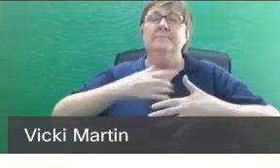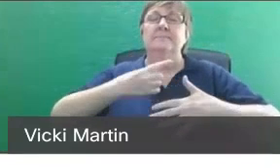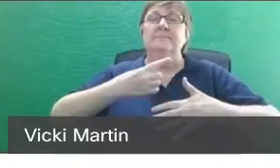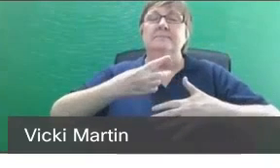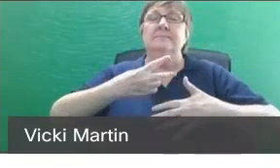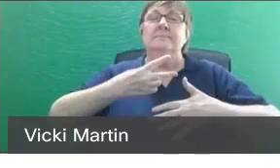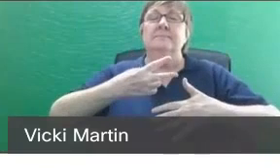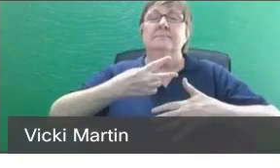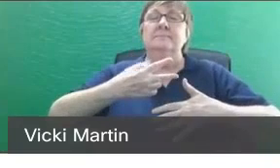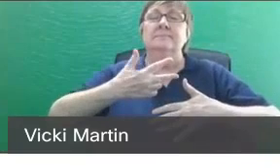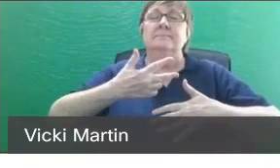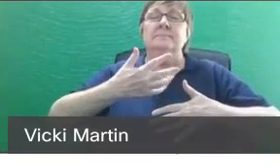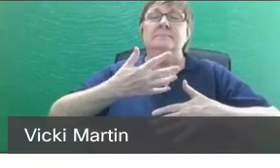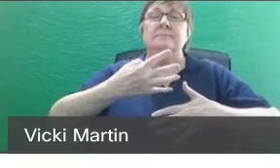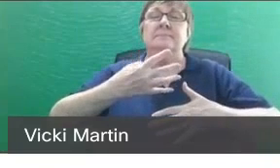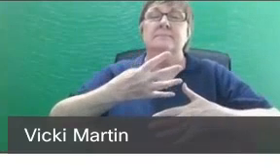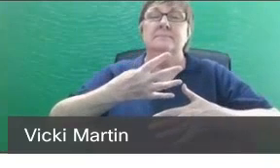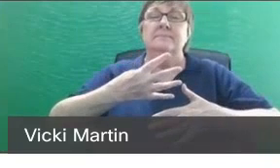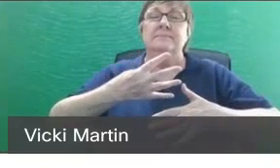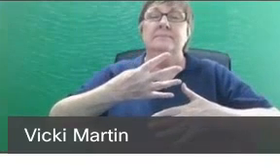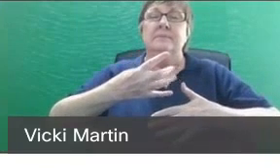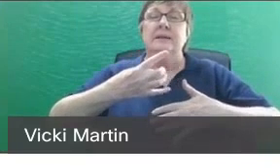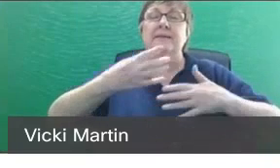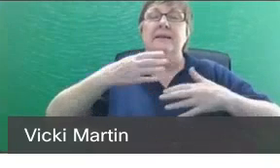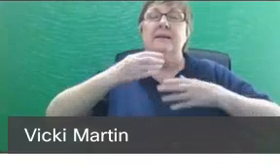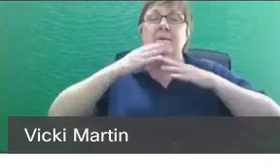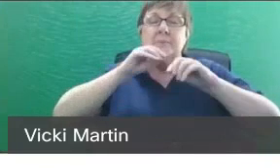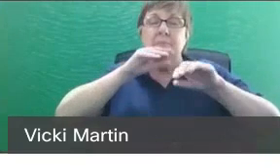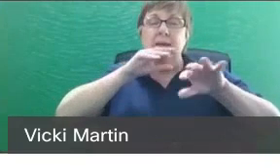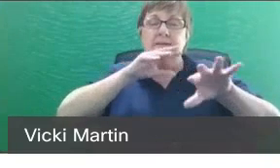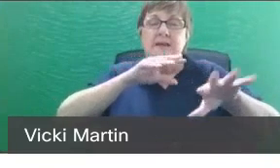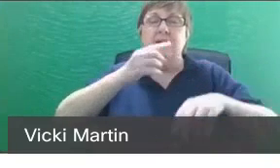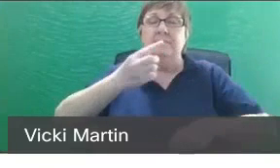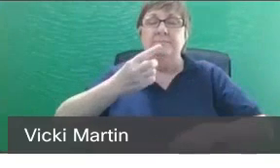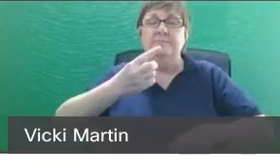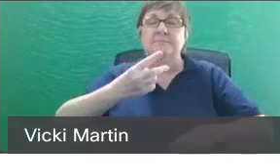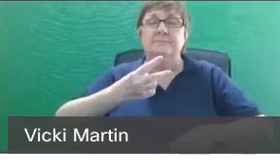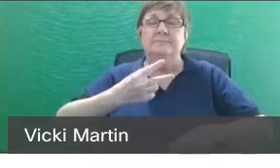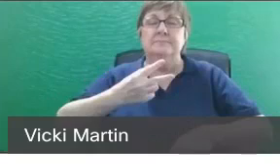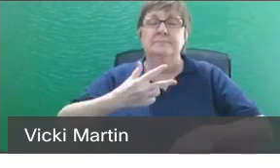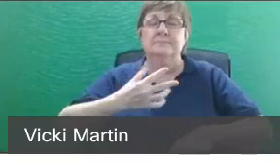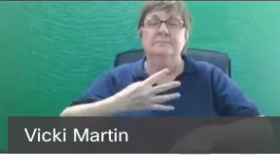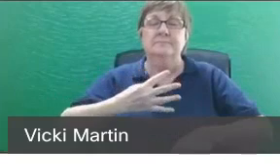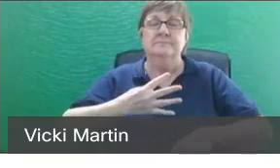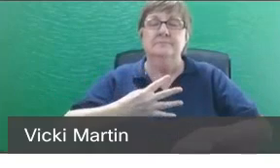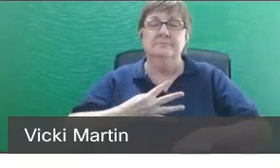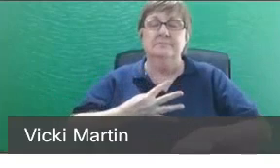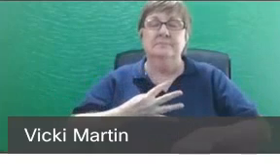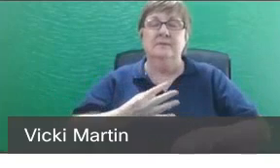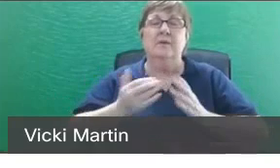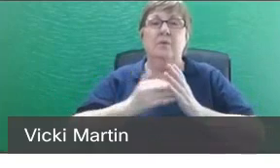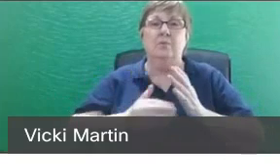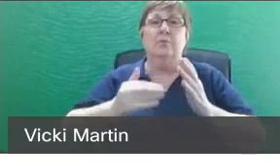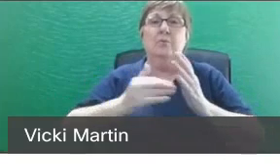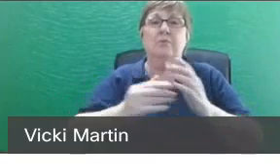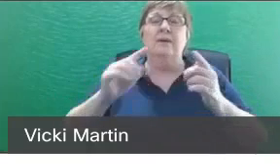to 4 as you exhale, and doing that just repeatedly until you calm down. So that's a really, really good